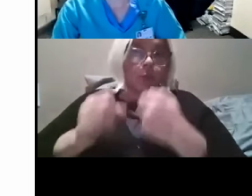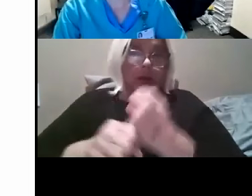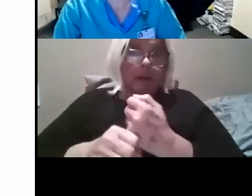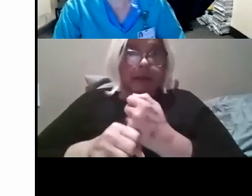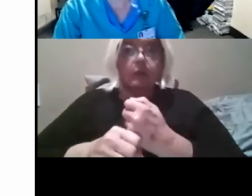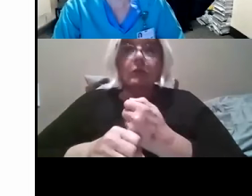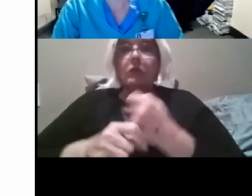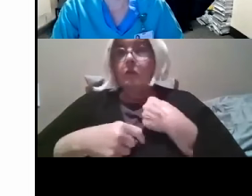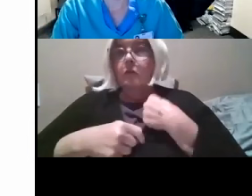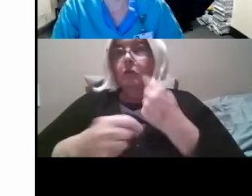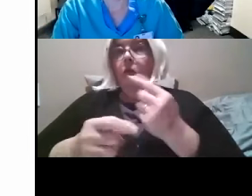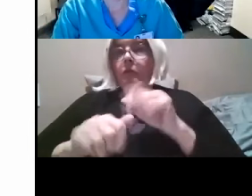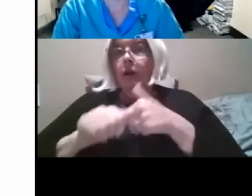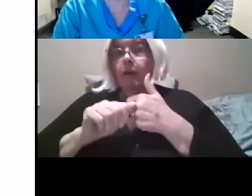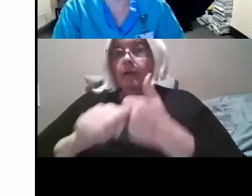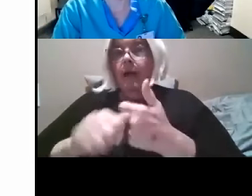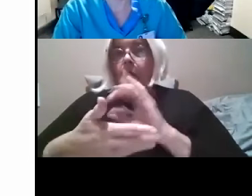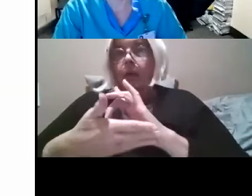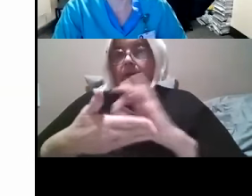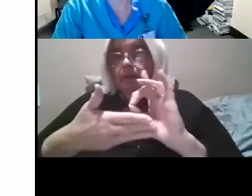well.